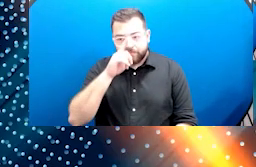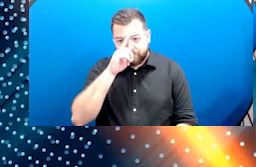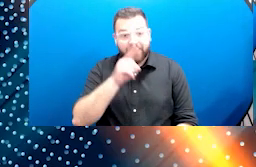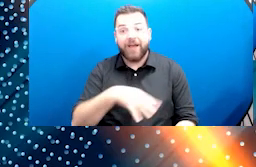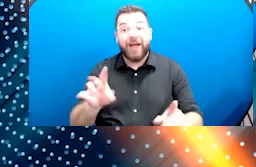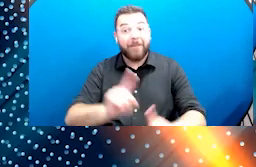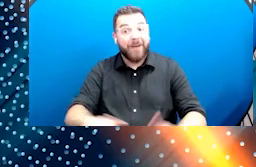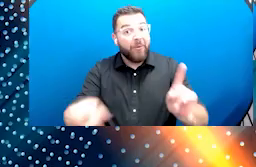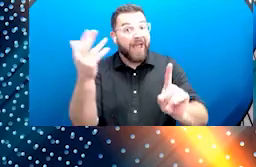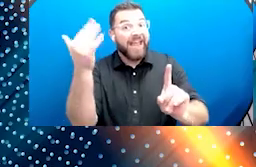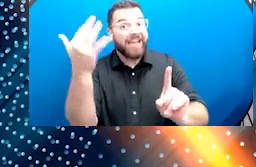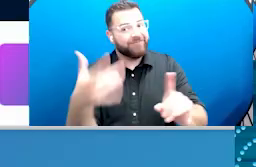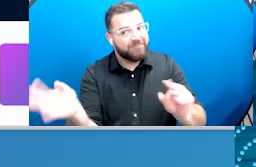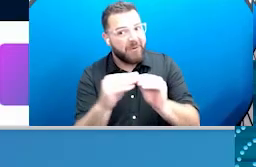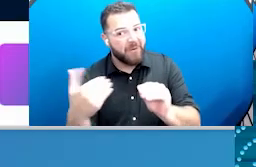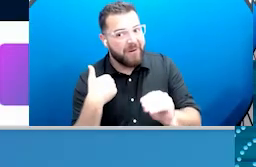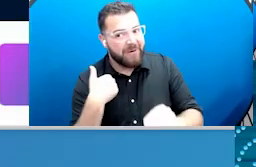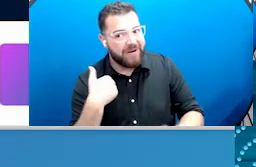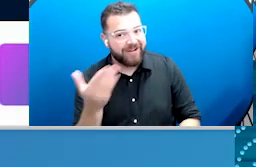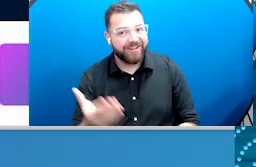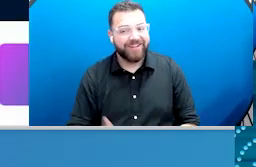There's more.